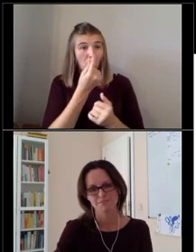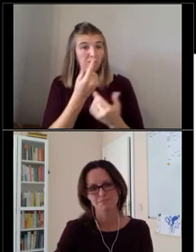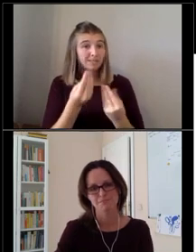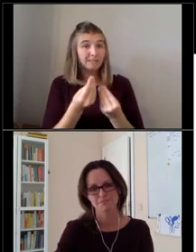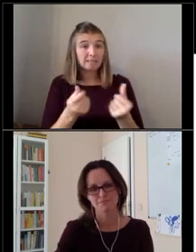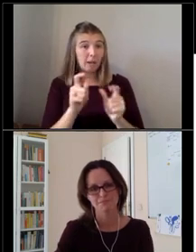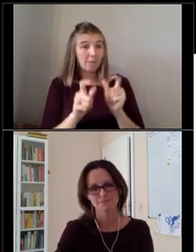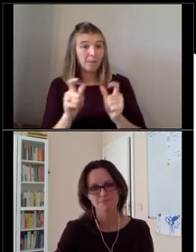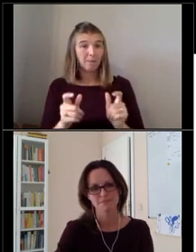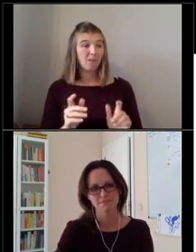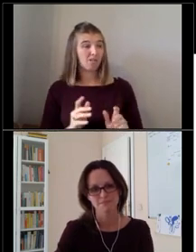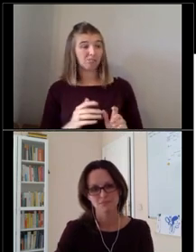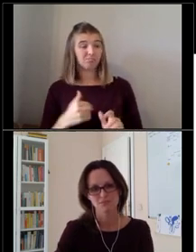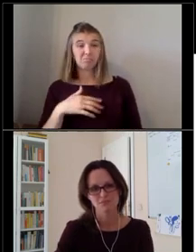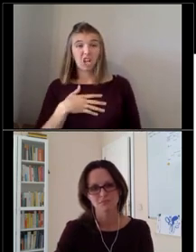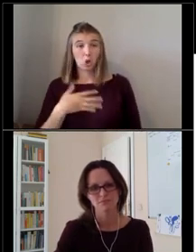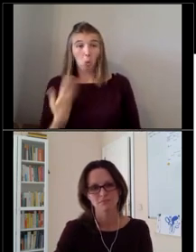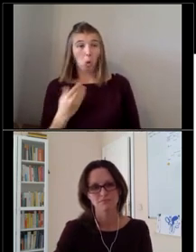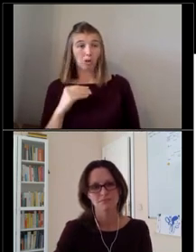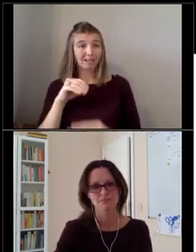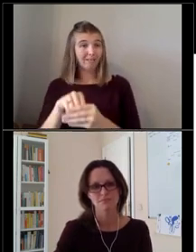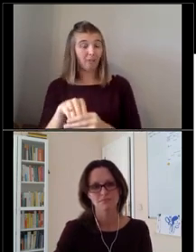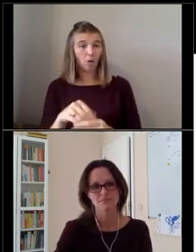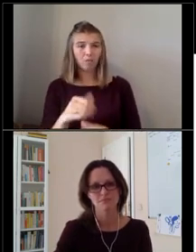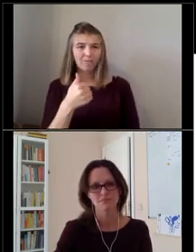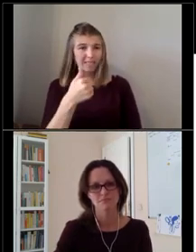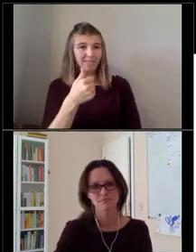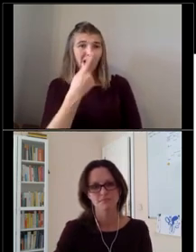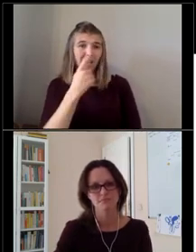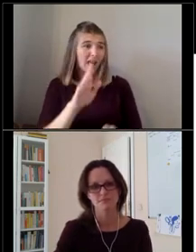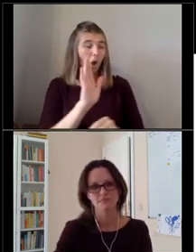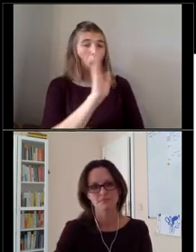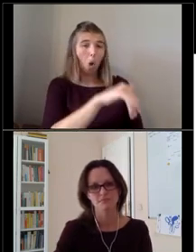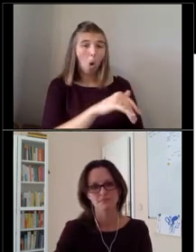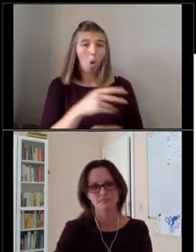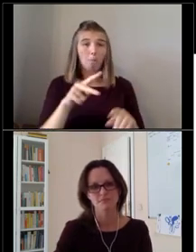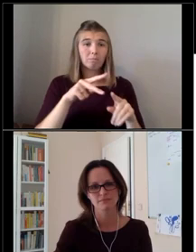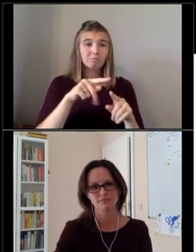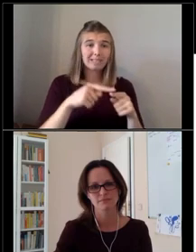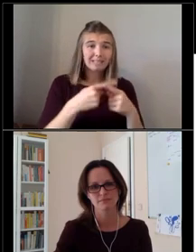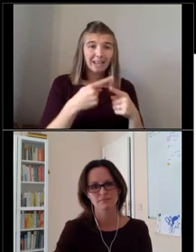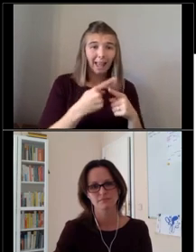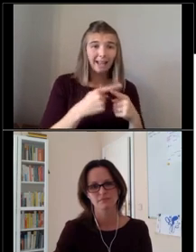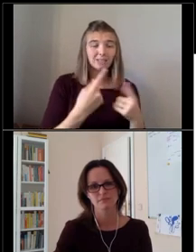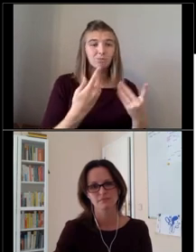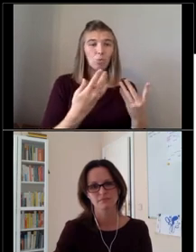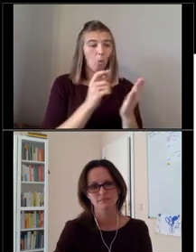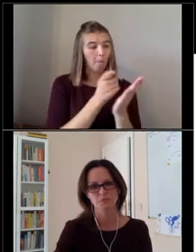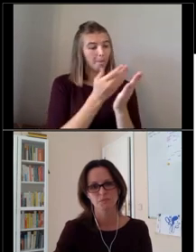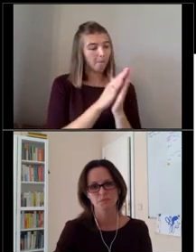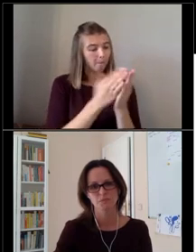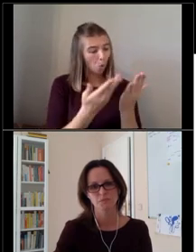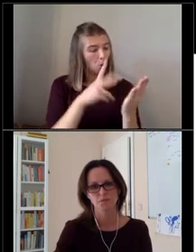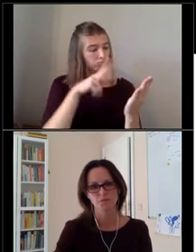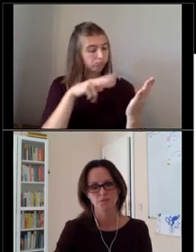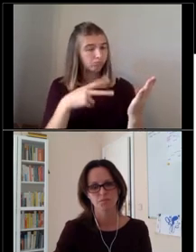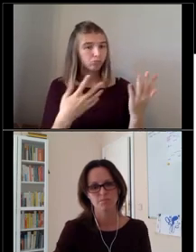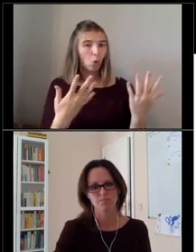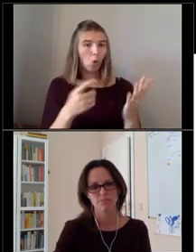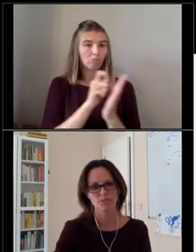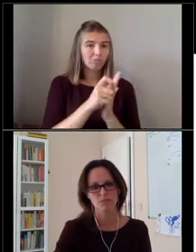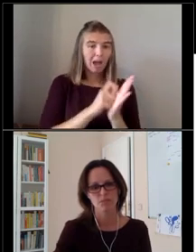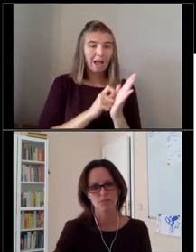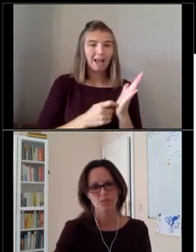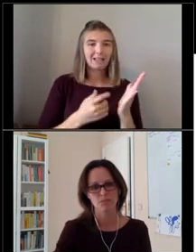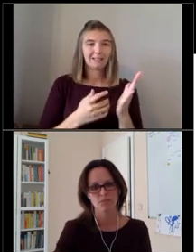to go home and knit or read a book or write the book that they're writing. There shouldn't be pressure